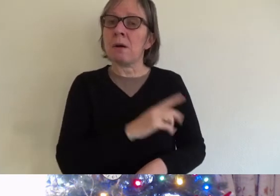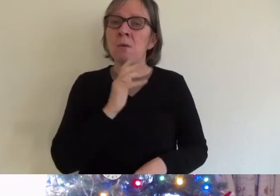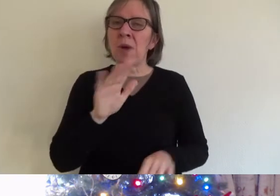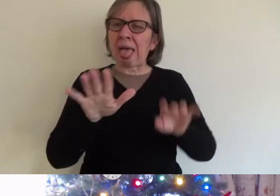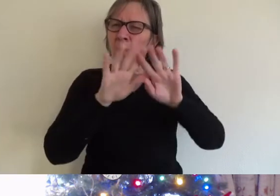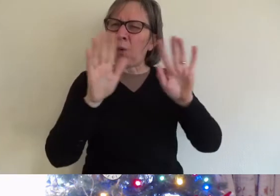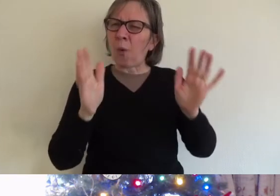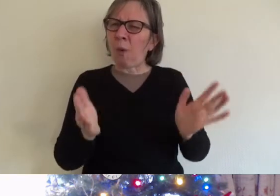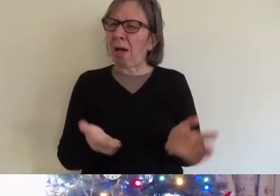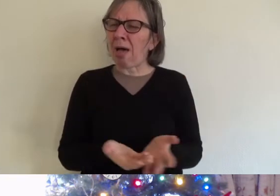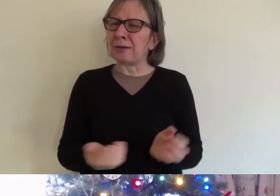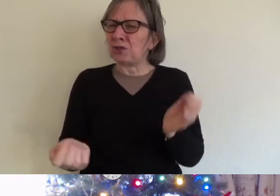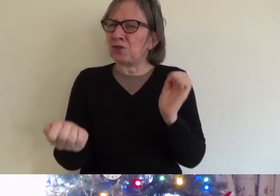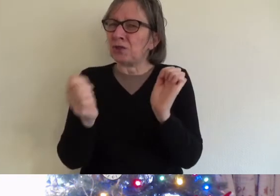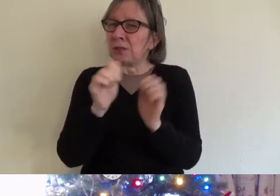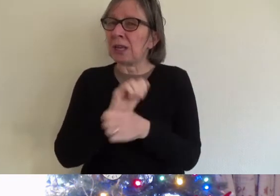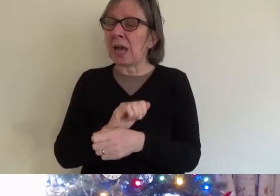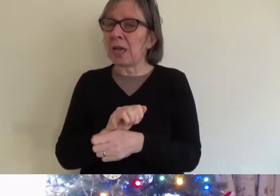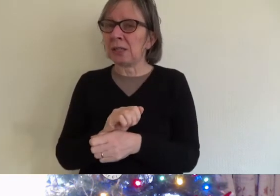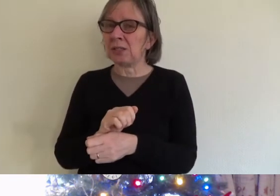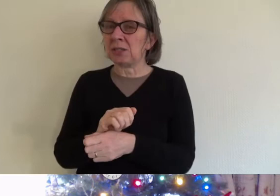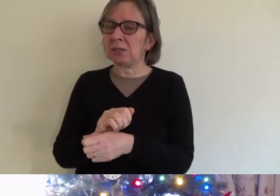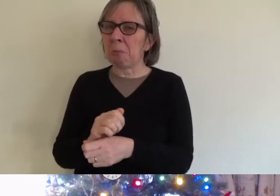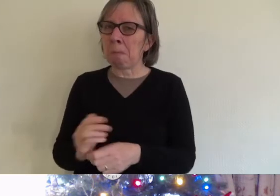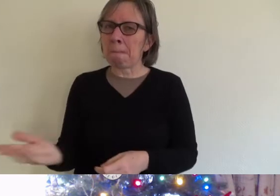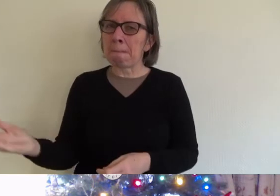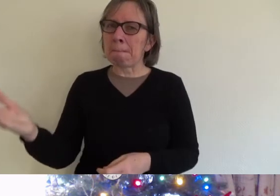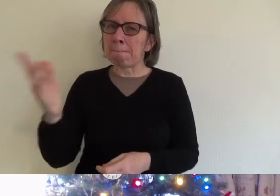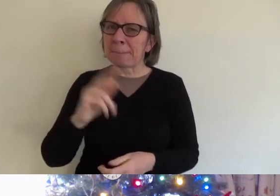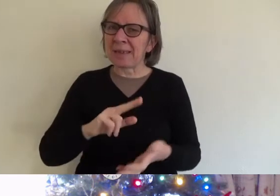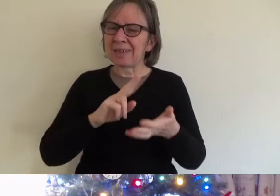a sense of normality again.